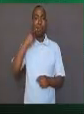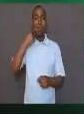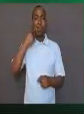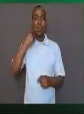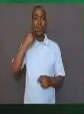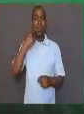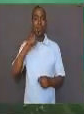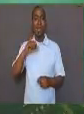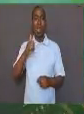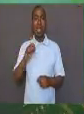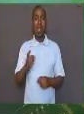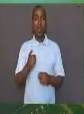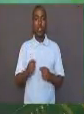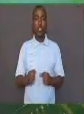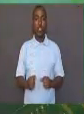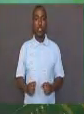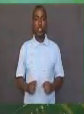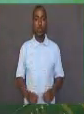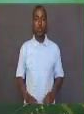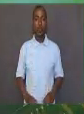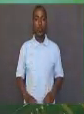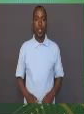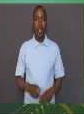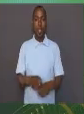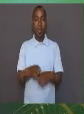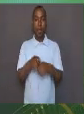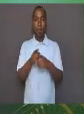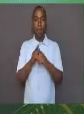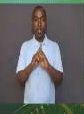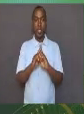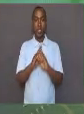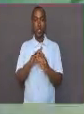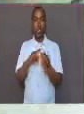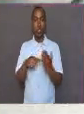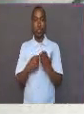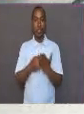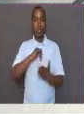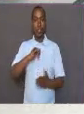transplanted organ. Was your answer similar to this?